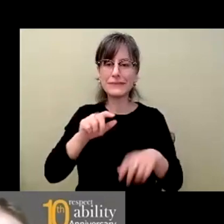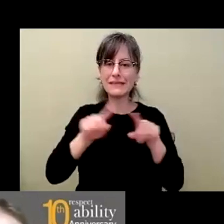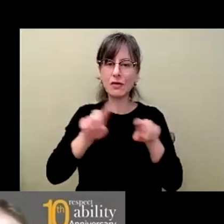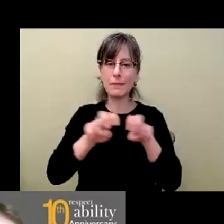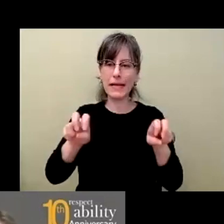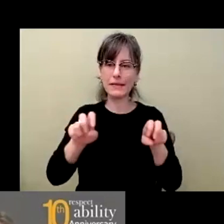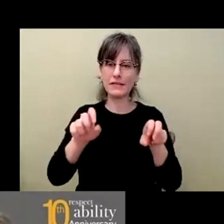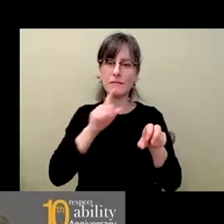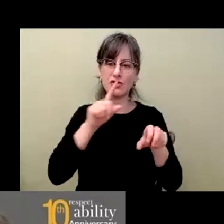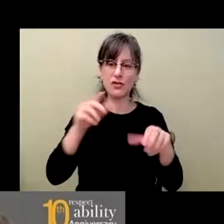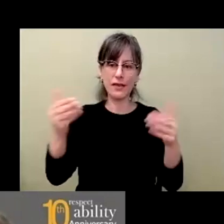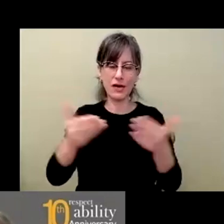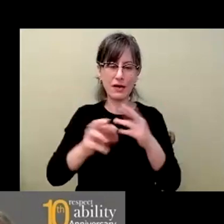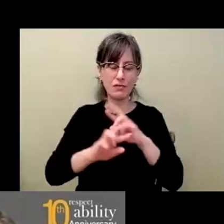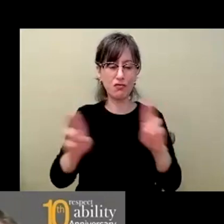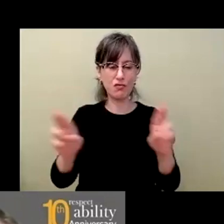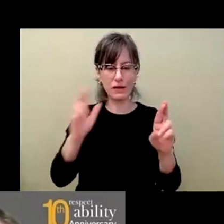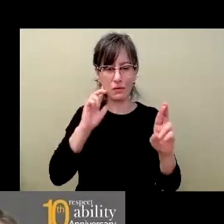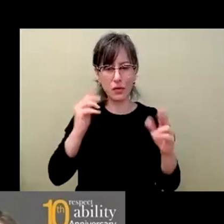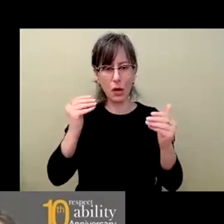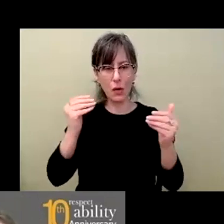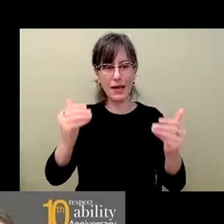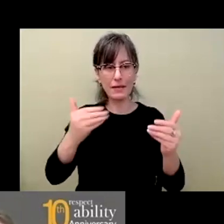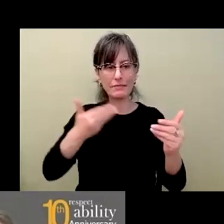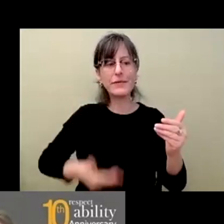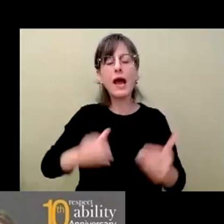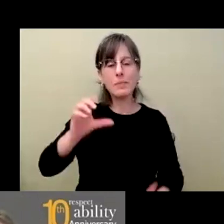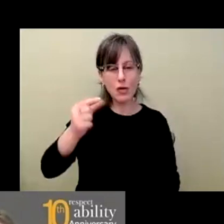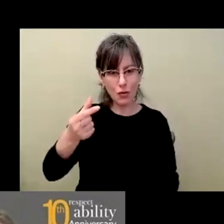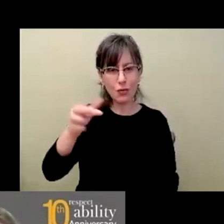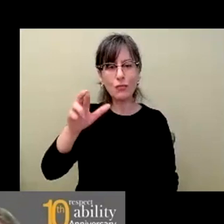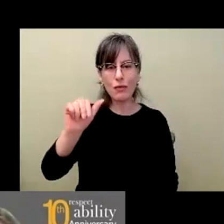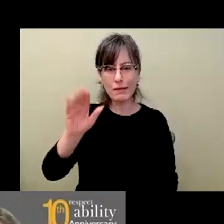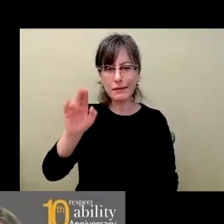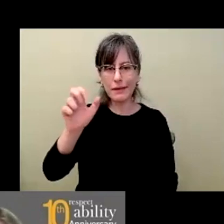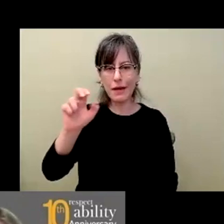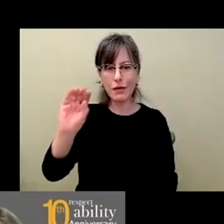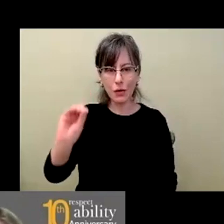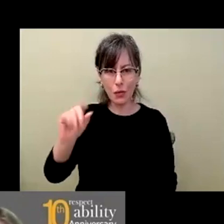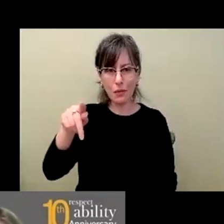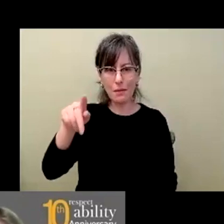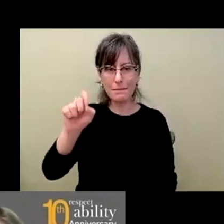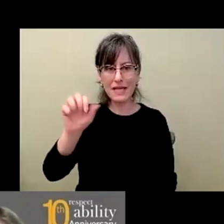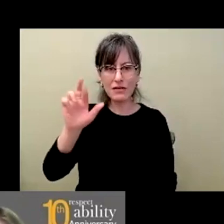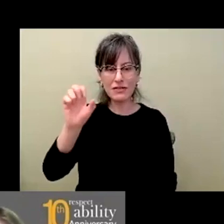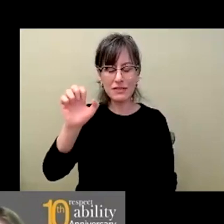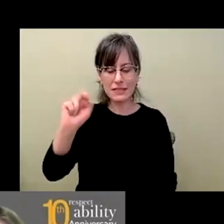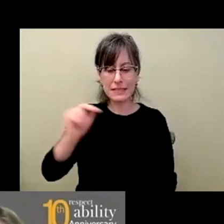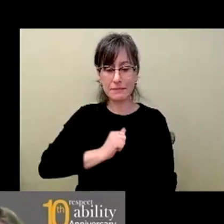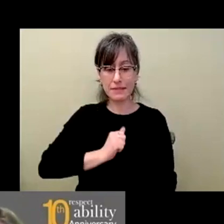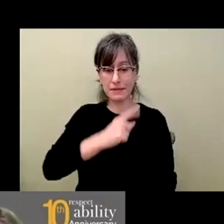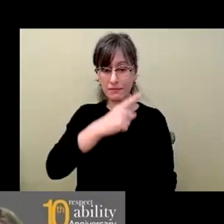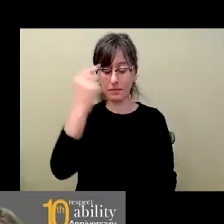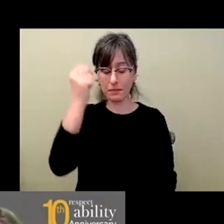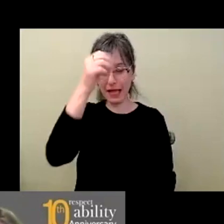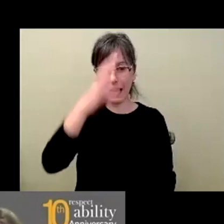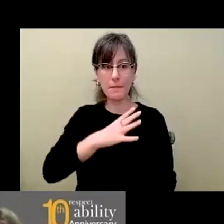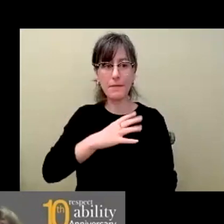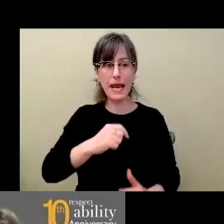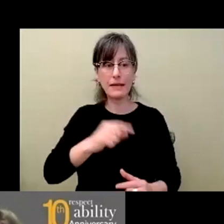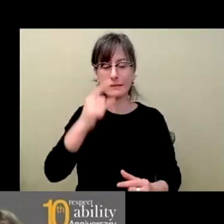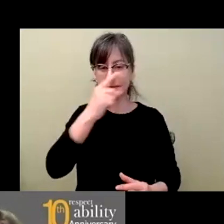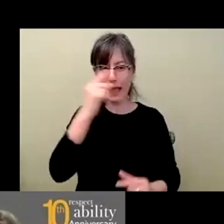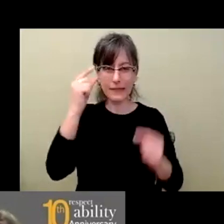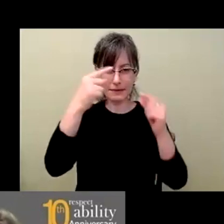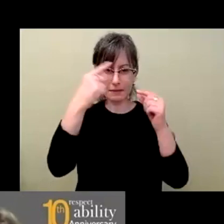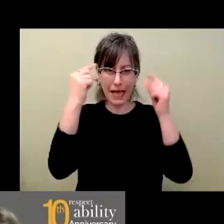going to go ahead and get started today. I'm Graciano Peterson. I am a Black man wearing black rimmed glasses. I